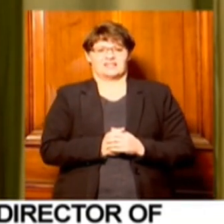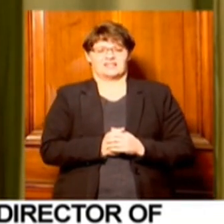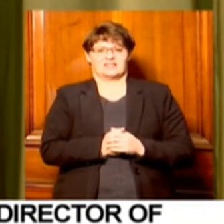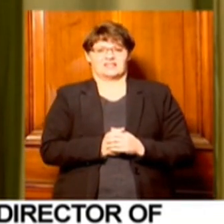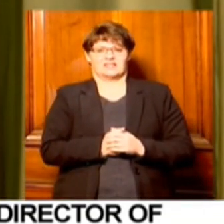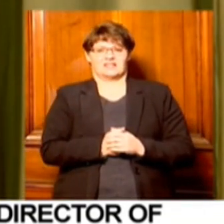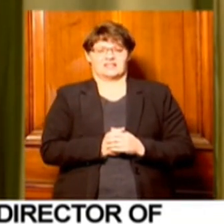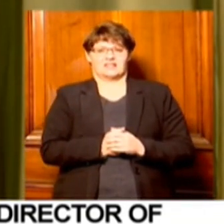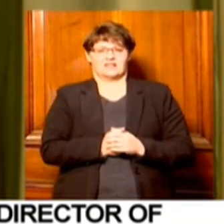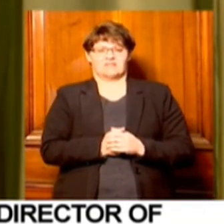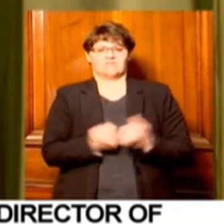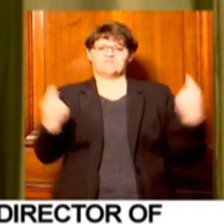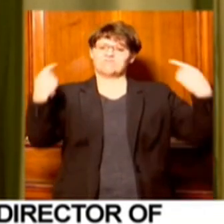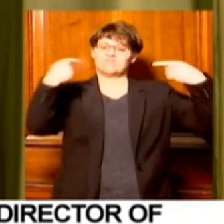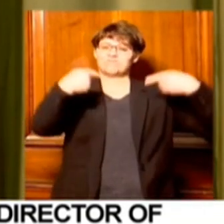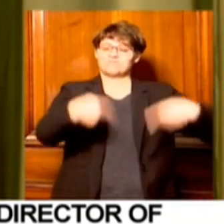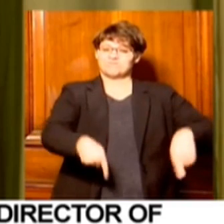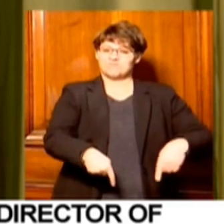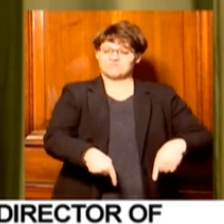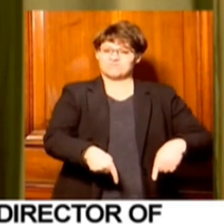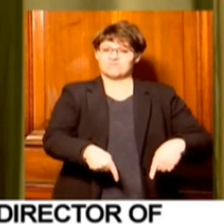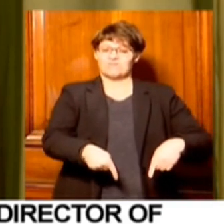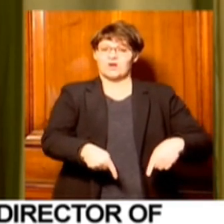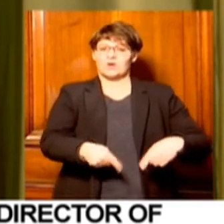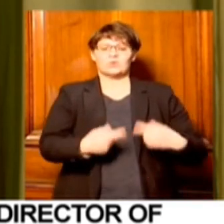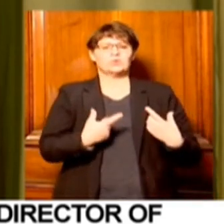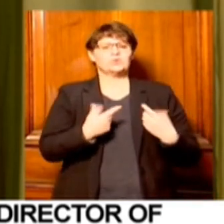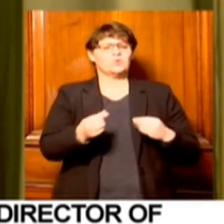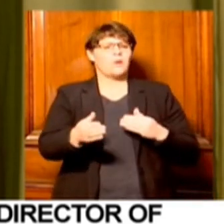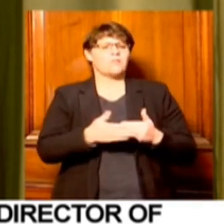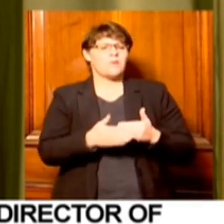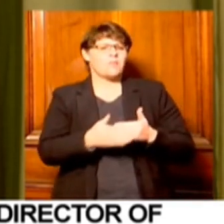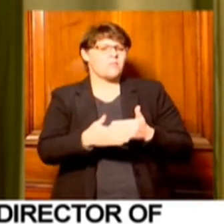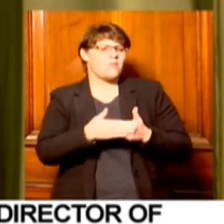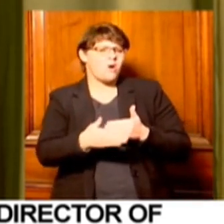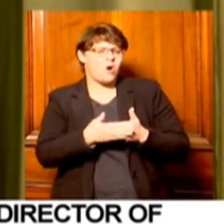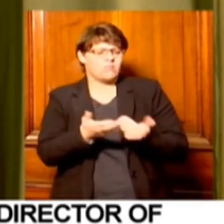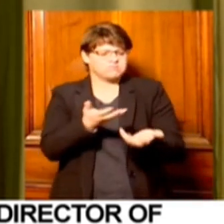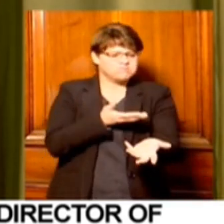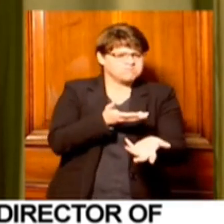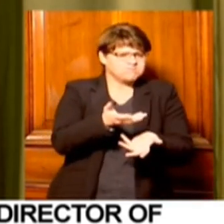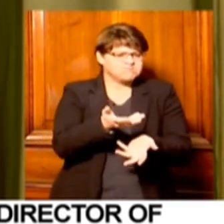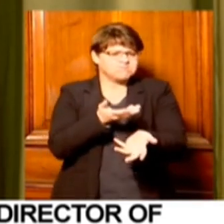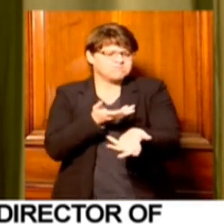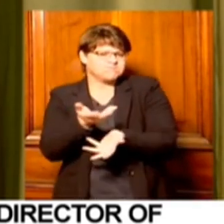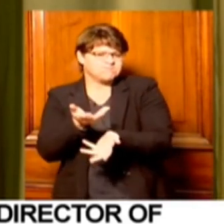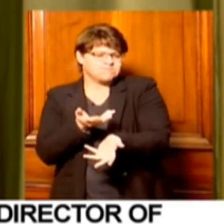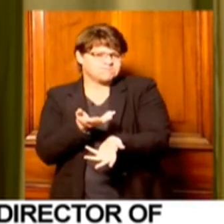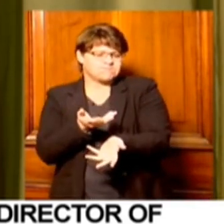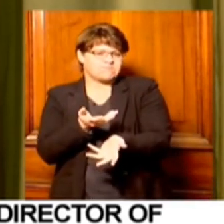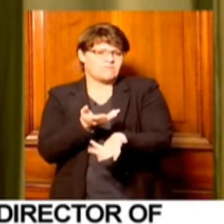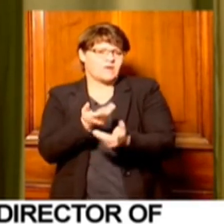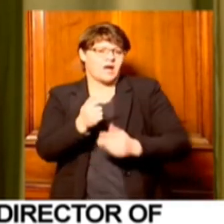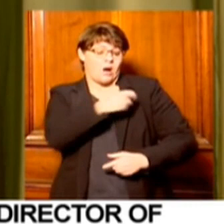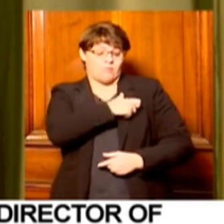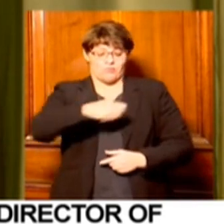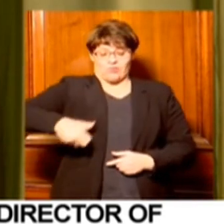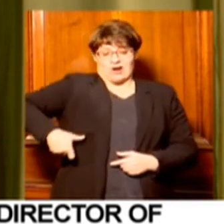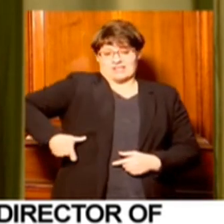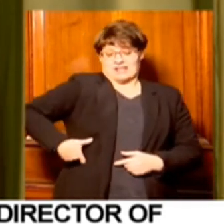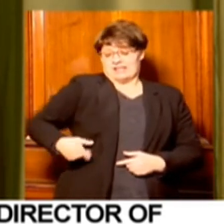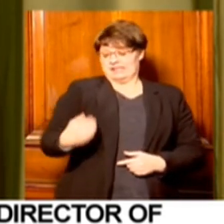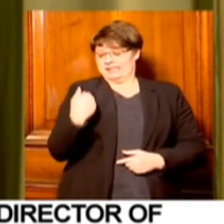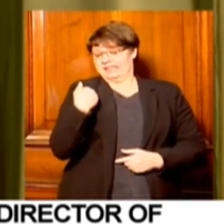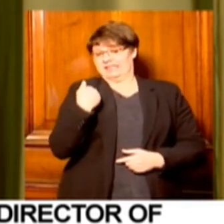We are once here to further elaborate on what the President said